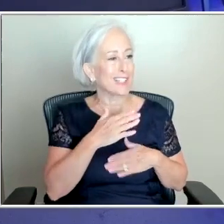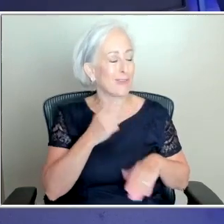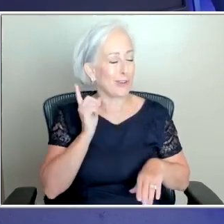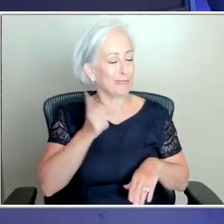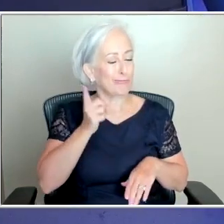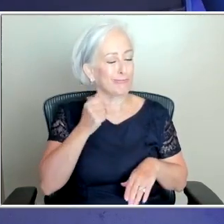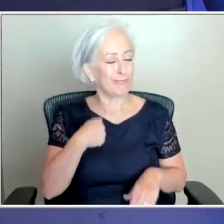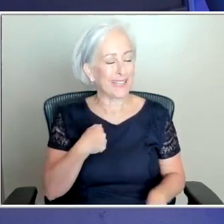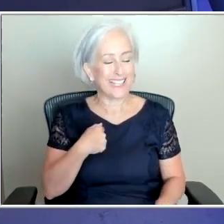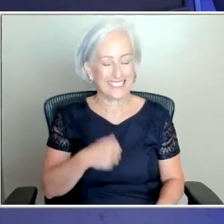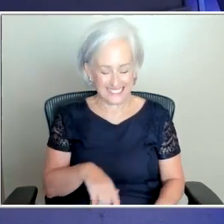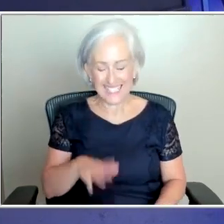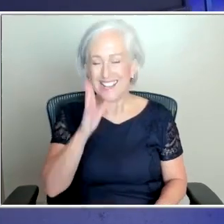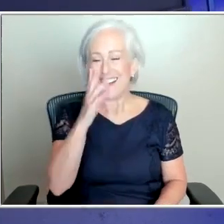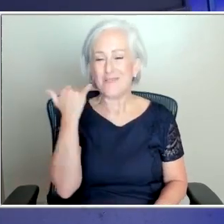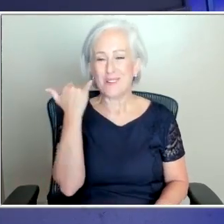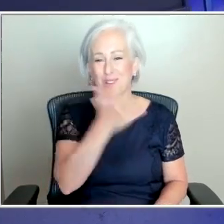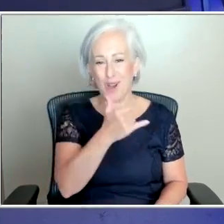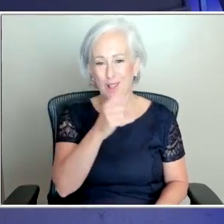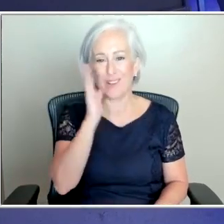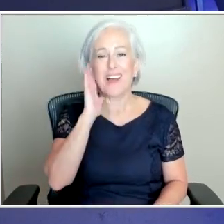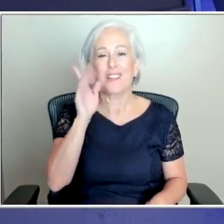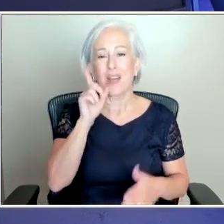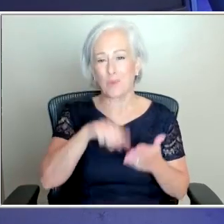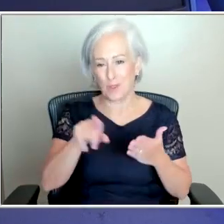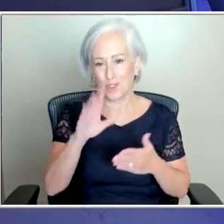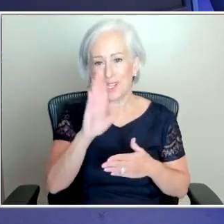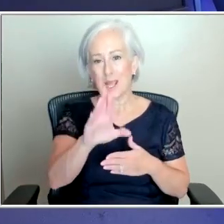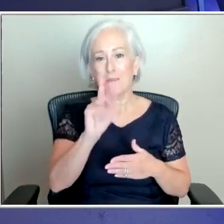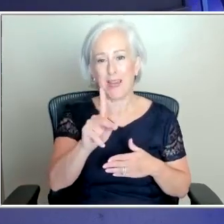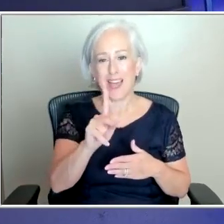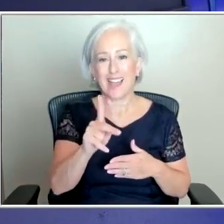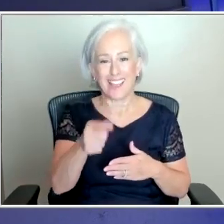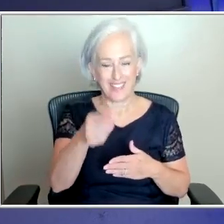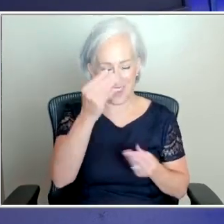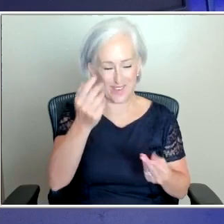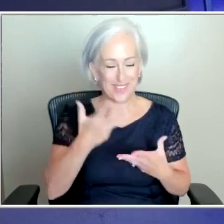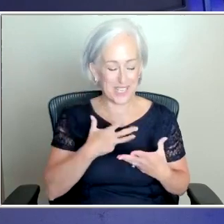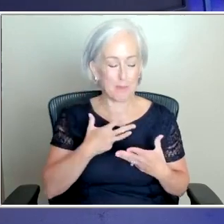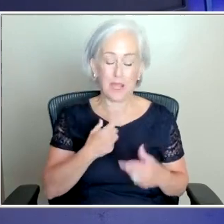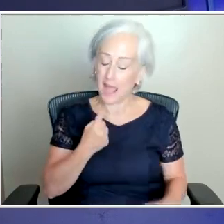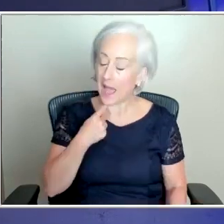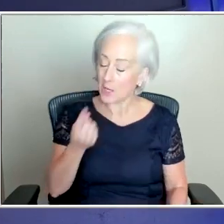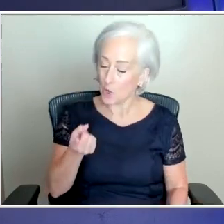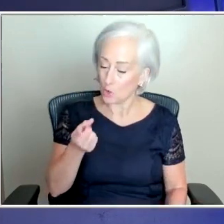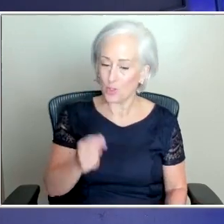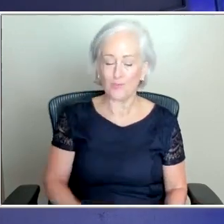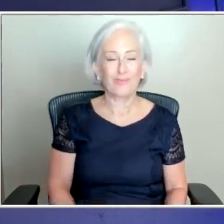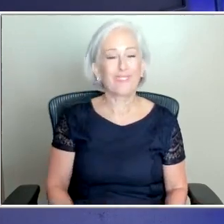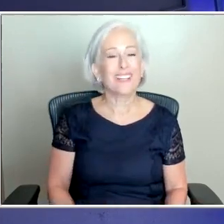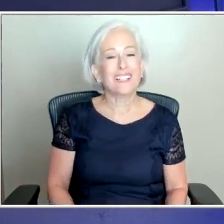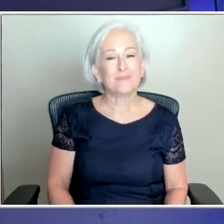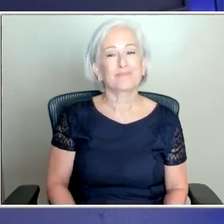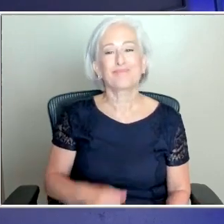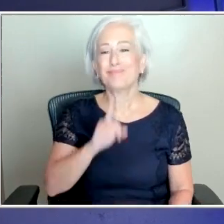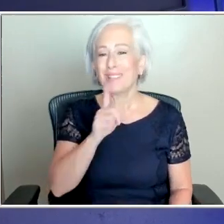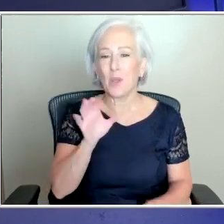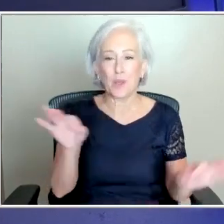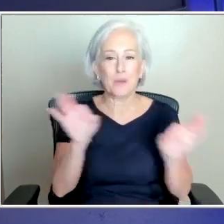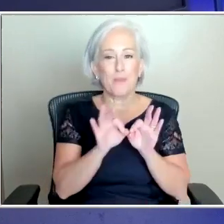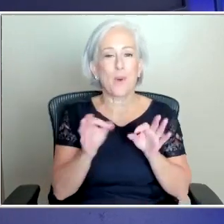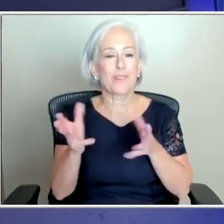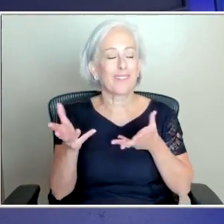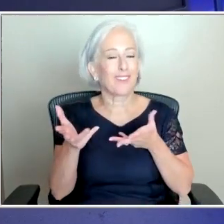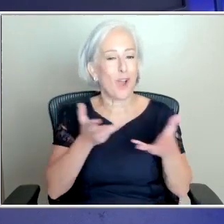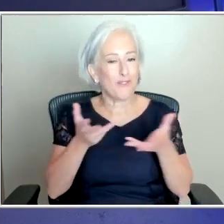then we're going to check back, and I want you to say, see, I told you so. I told you to go see her. So, ladies, thank you so much. Just a really important conversation, like you said, that can really